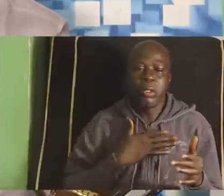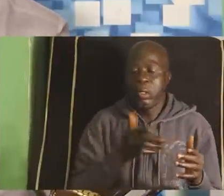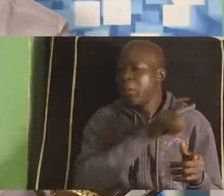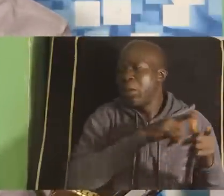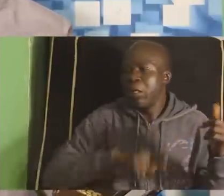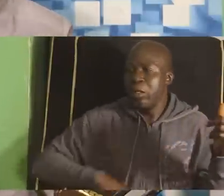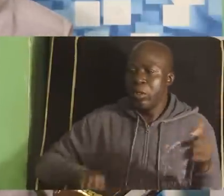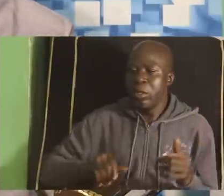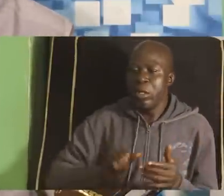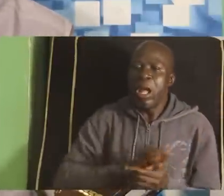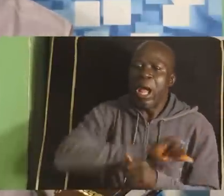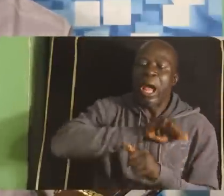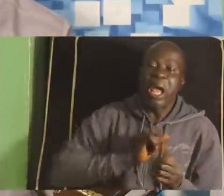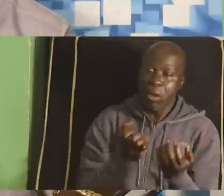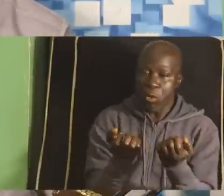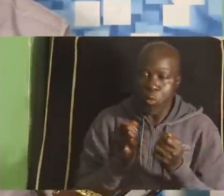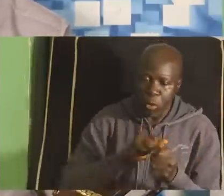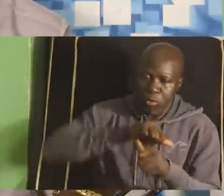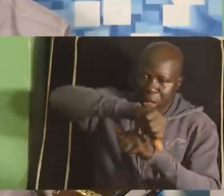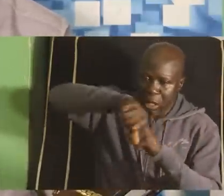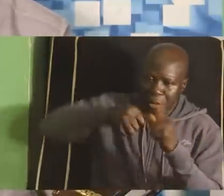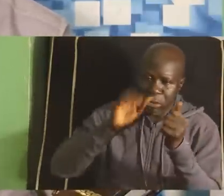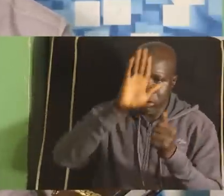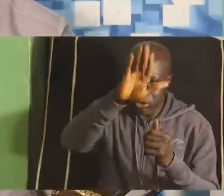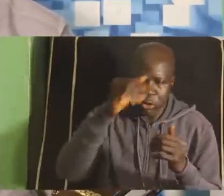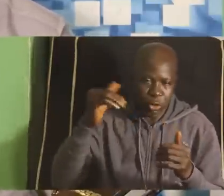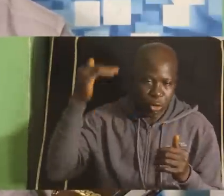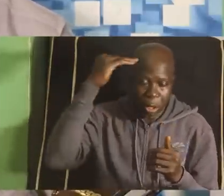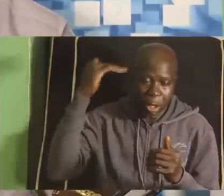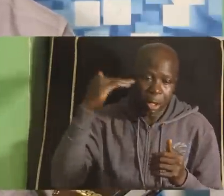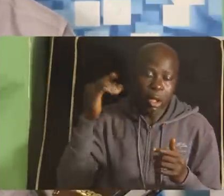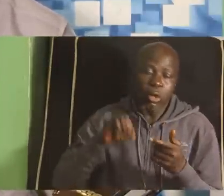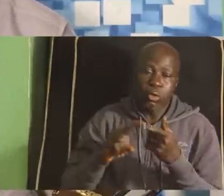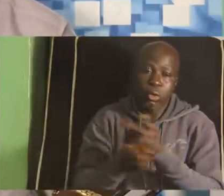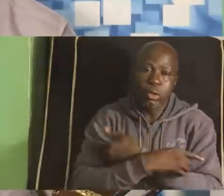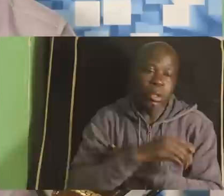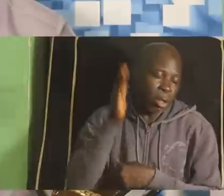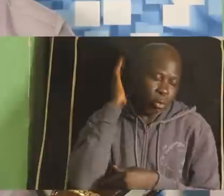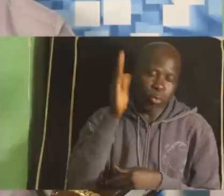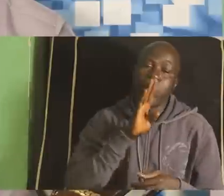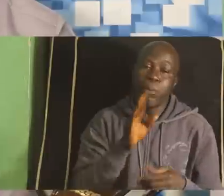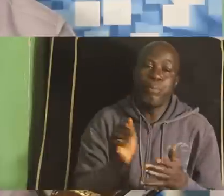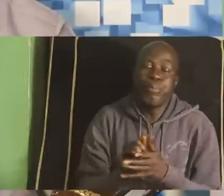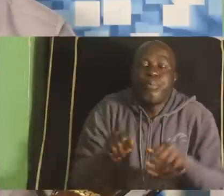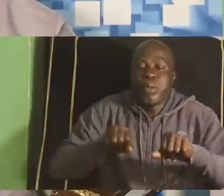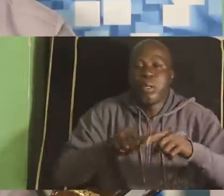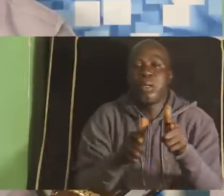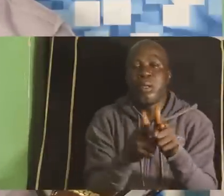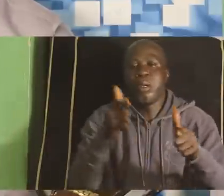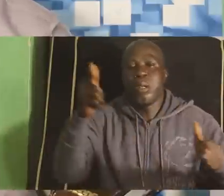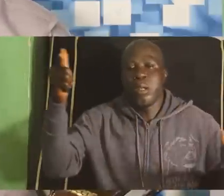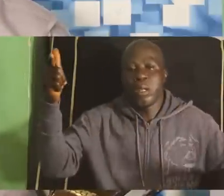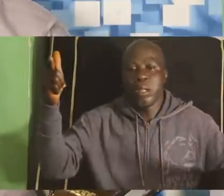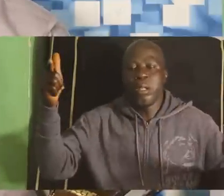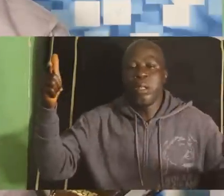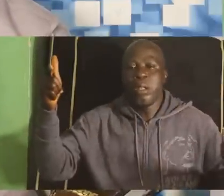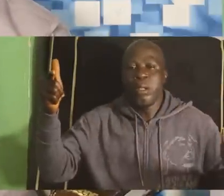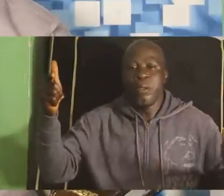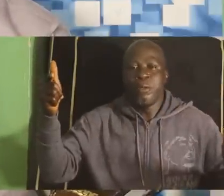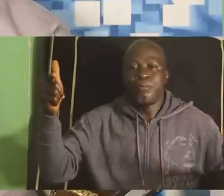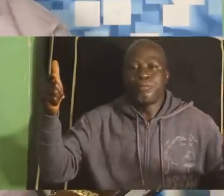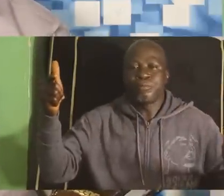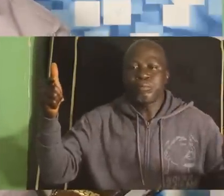My power, I want to anoint your head. Today will be great. Listen to me, sir. It's